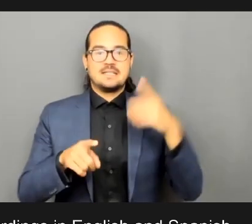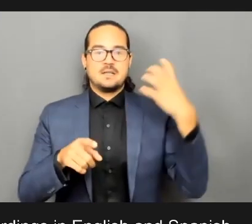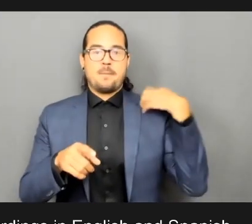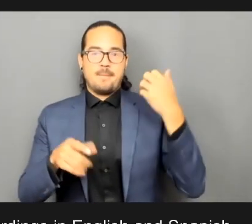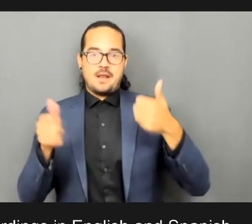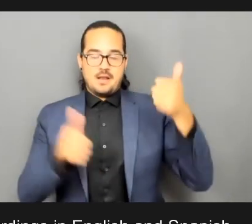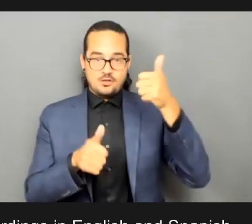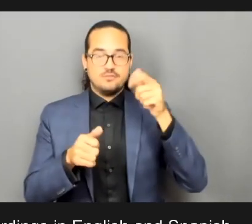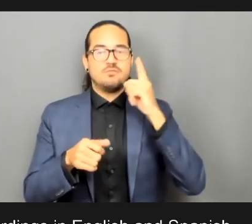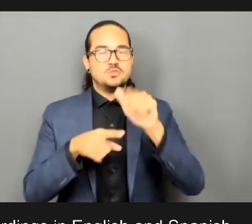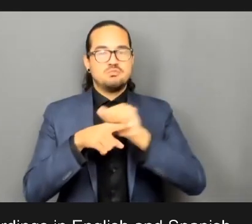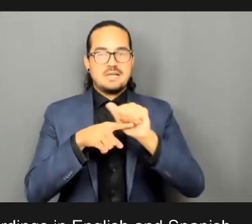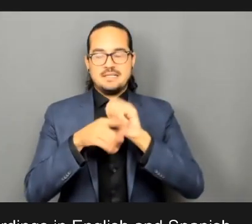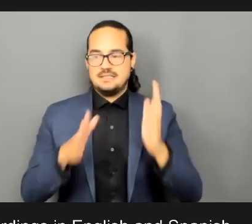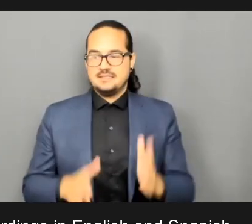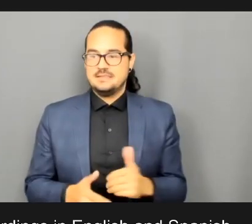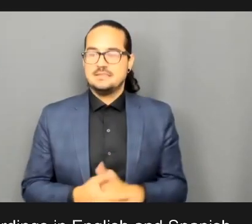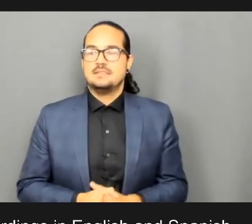Tim.